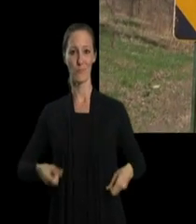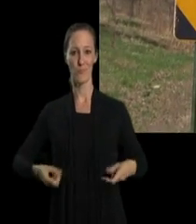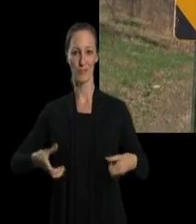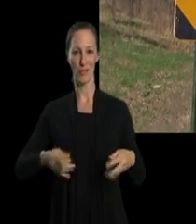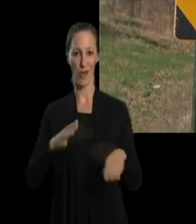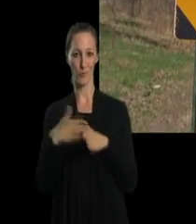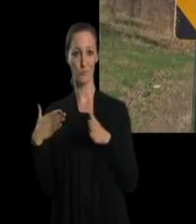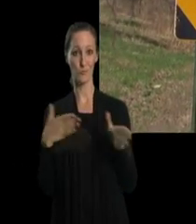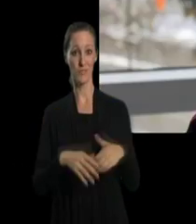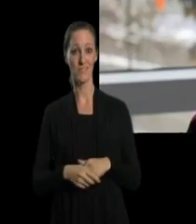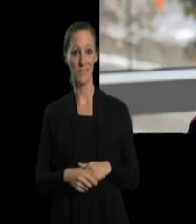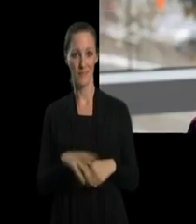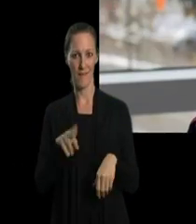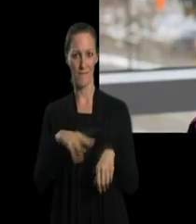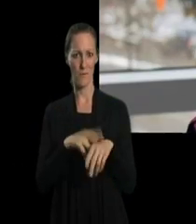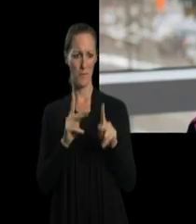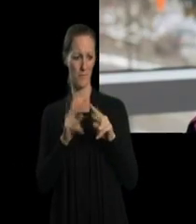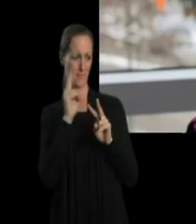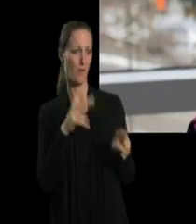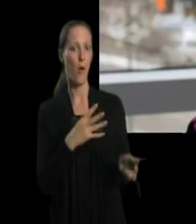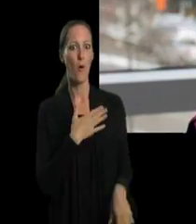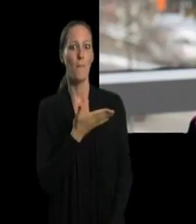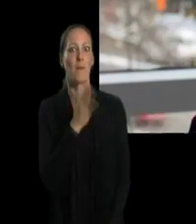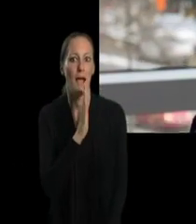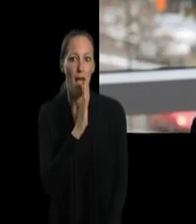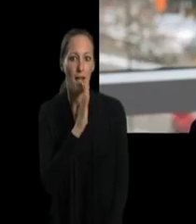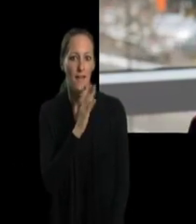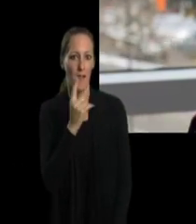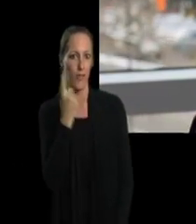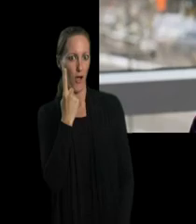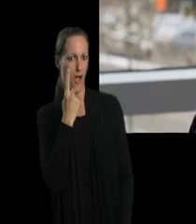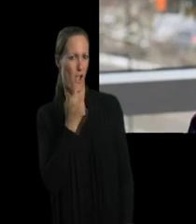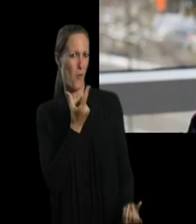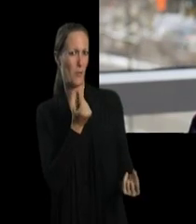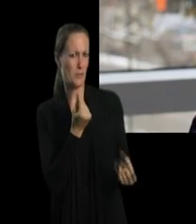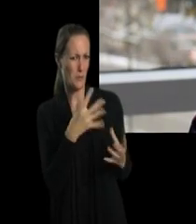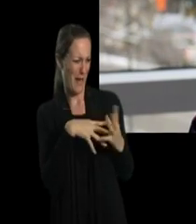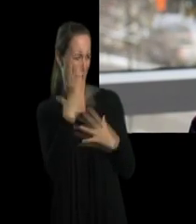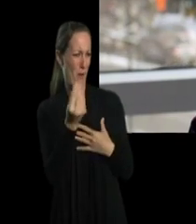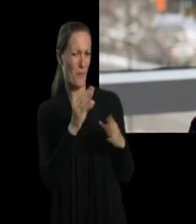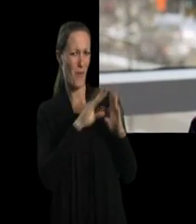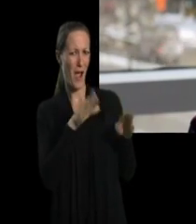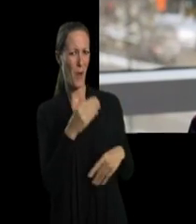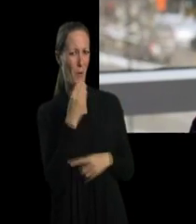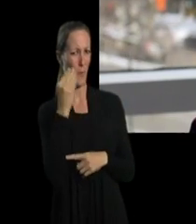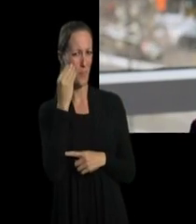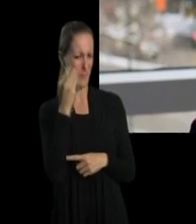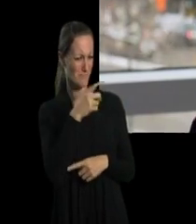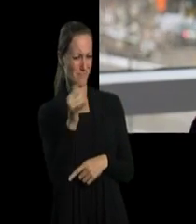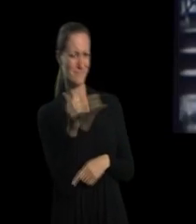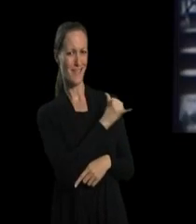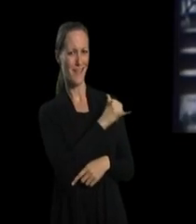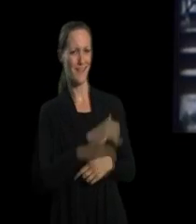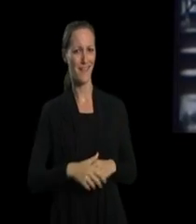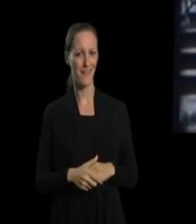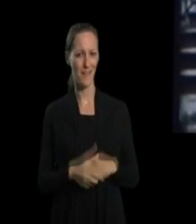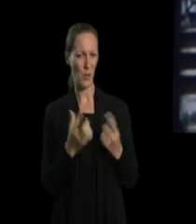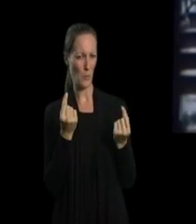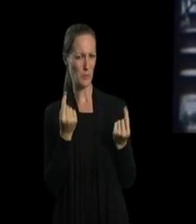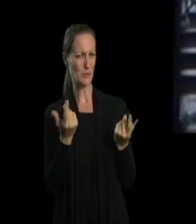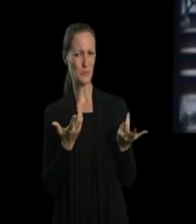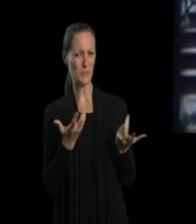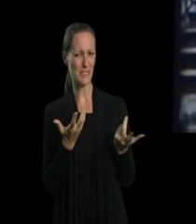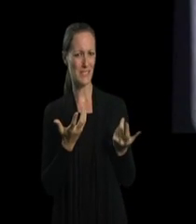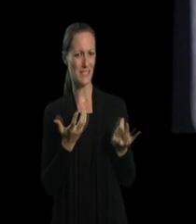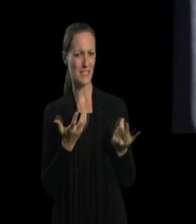chair on the streets. So, of course, everybody looked and stared and thought, oh my God, what is she doing out? Why isn't she home? She's going to